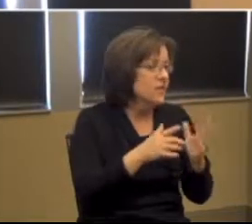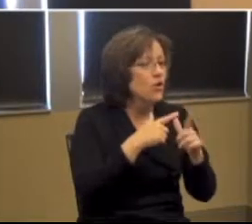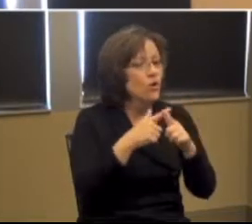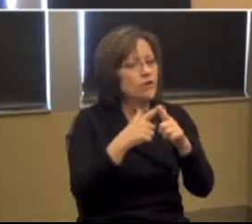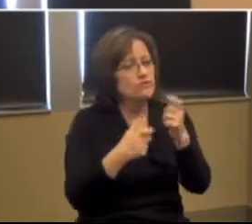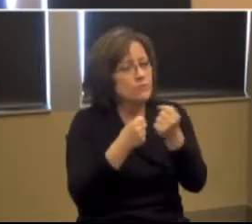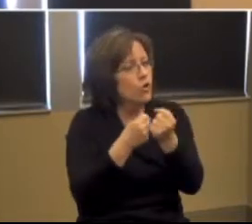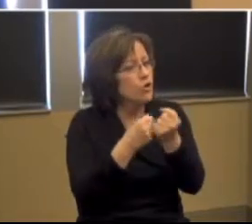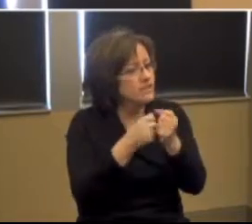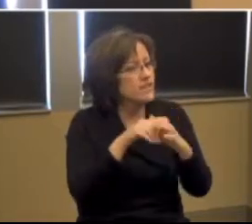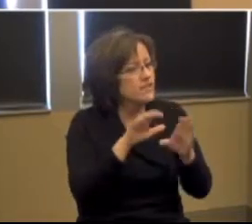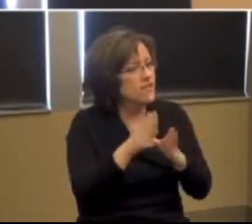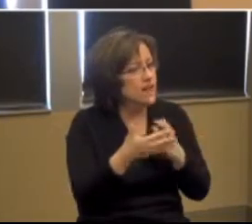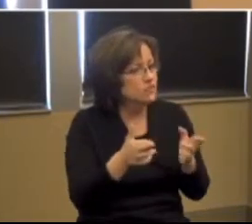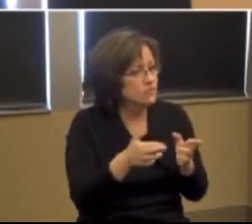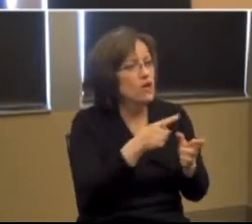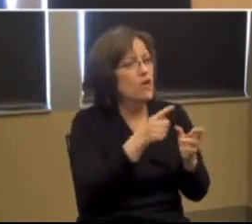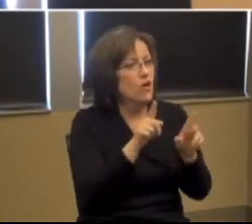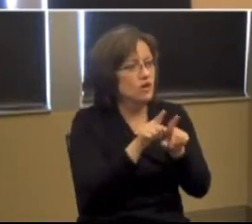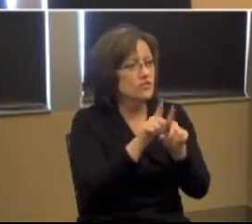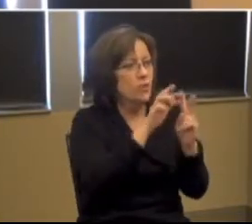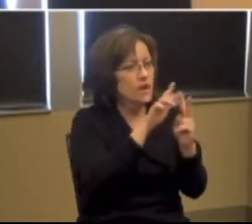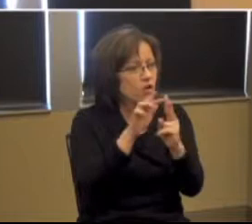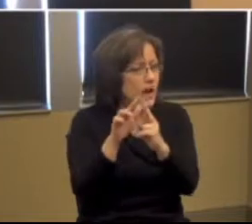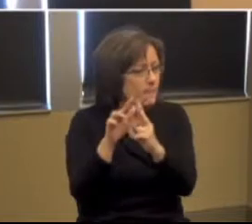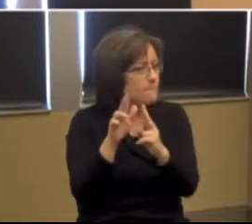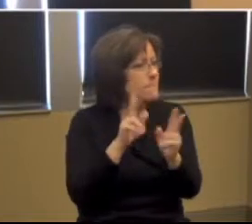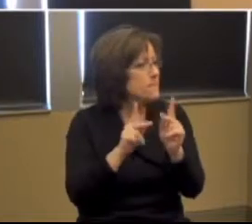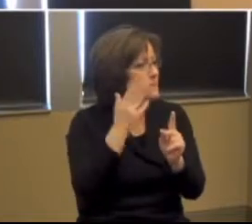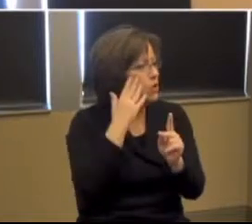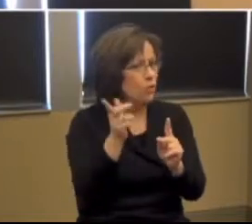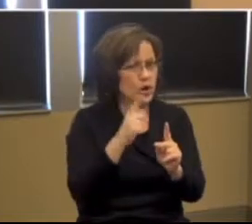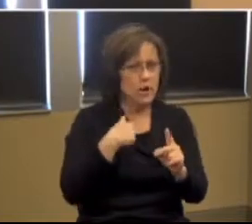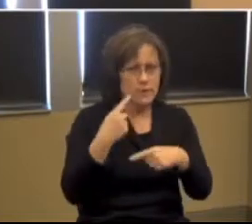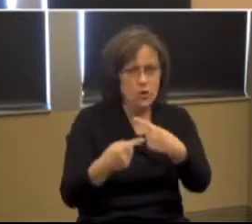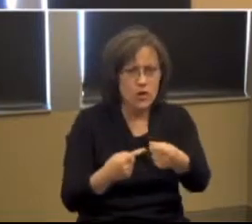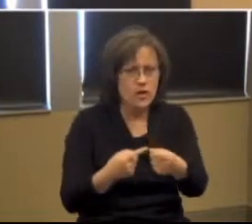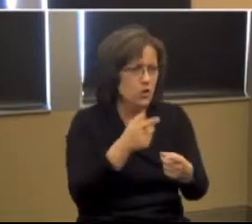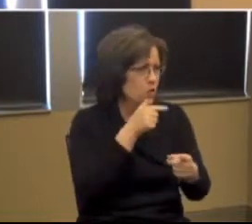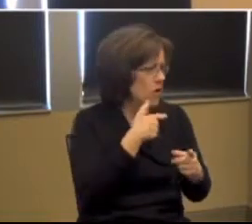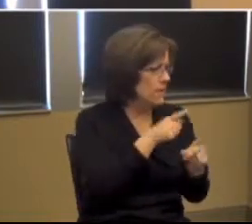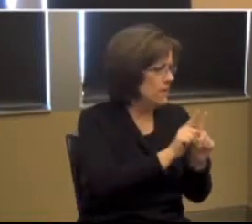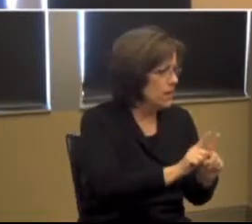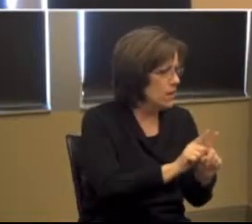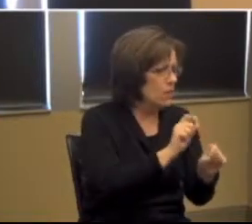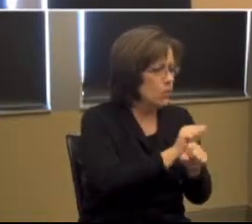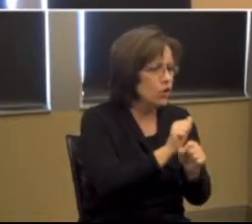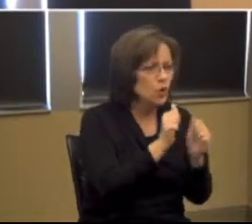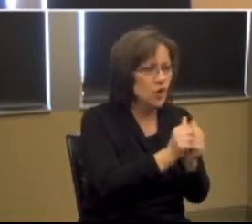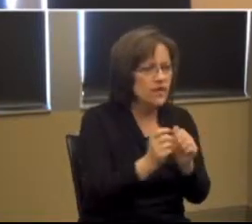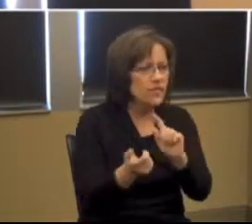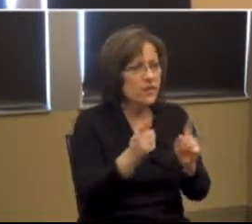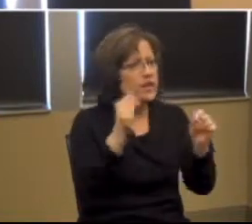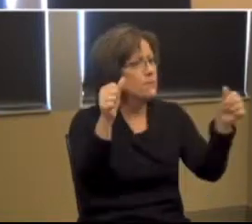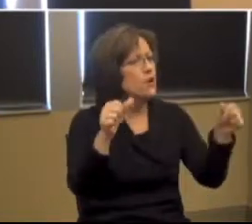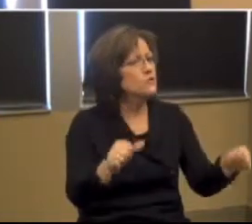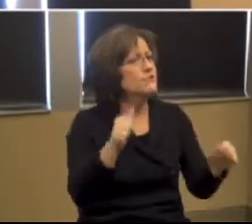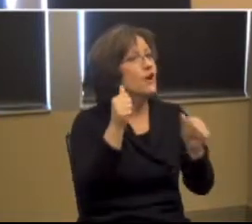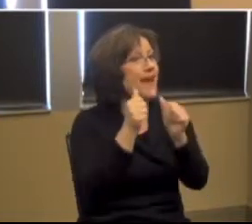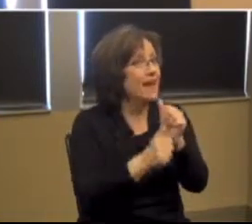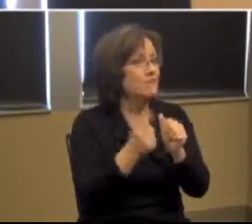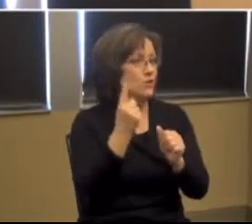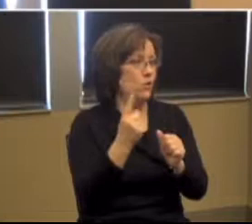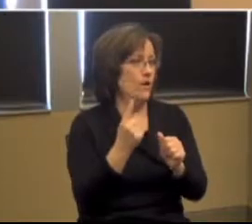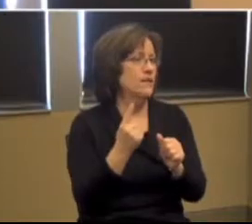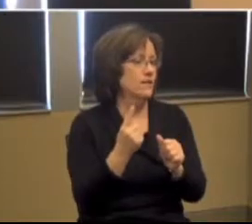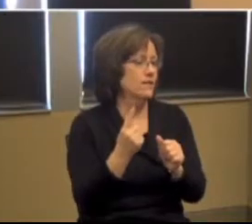classroom are also paired up so people know where they're supposed to be and who they're supposed to be working with. So it's posted for everyone, and